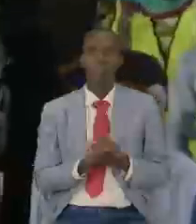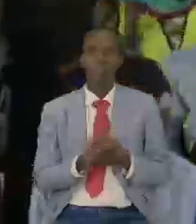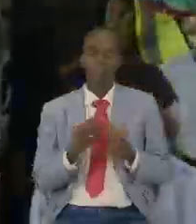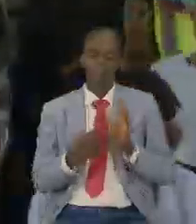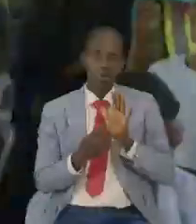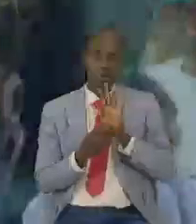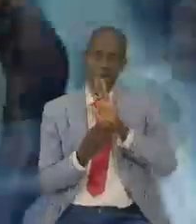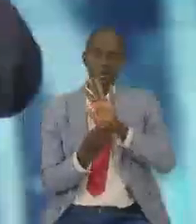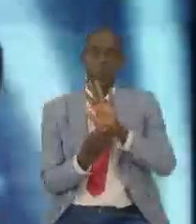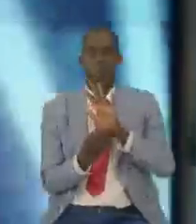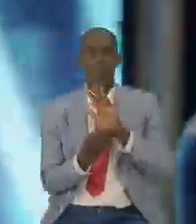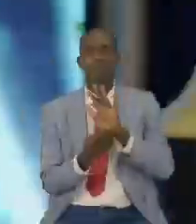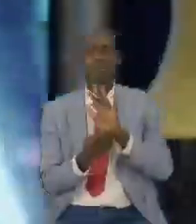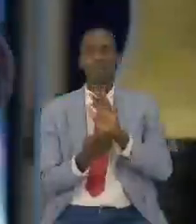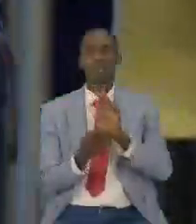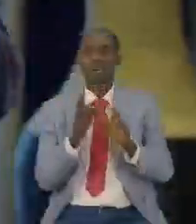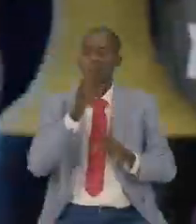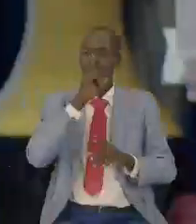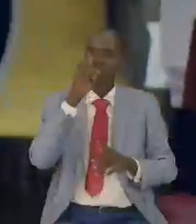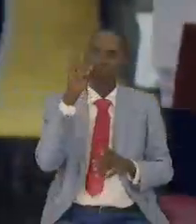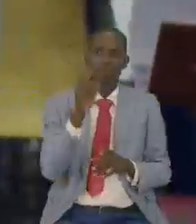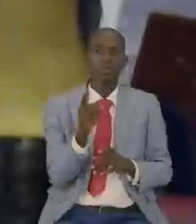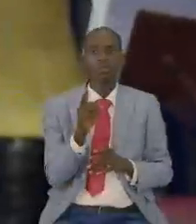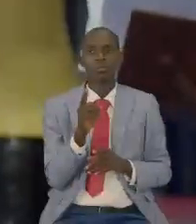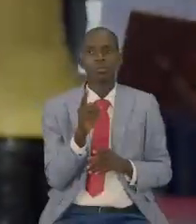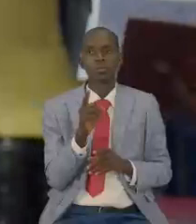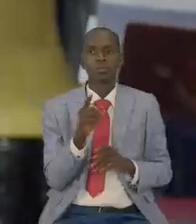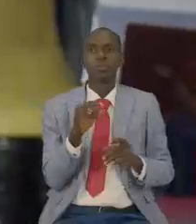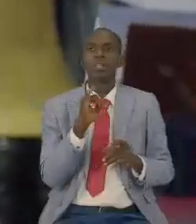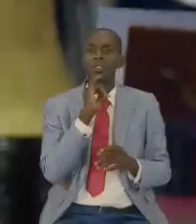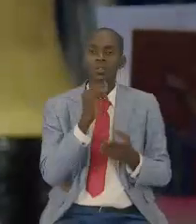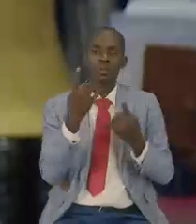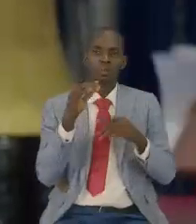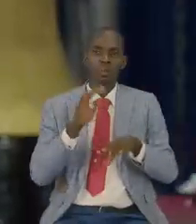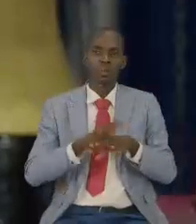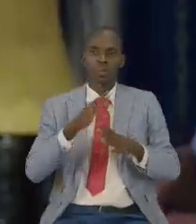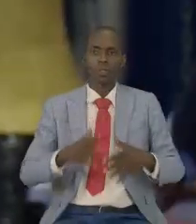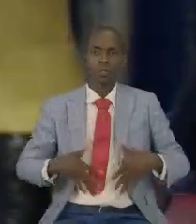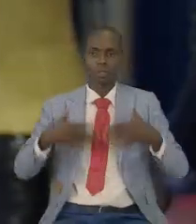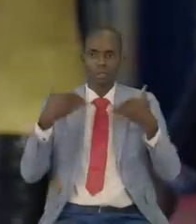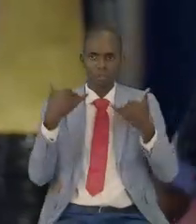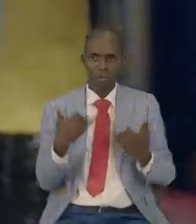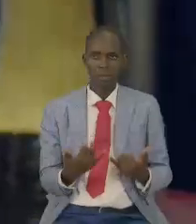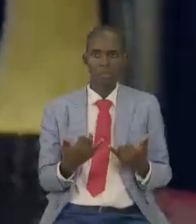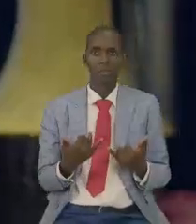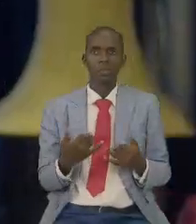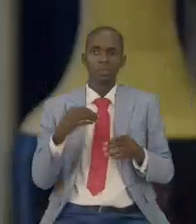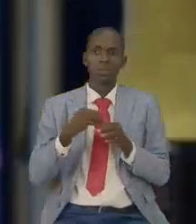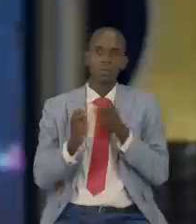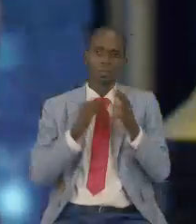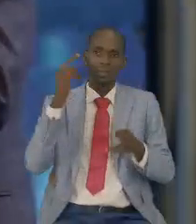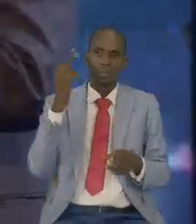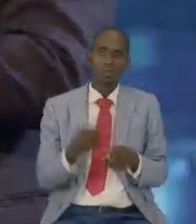Assurance. It's coming upon your life right now in Jesus' name.